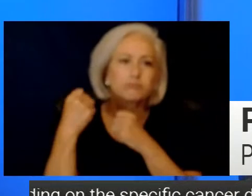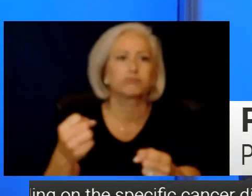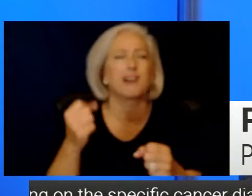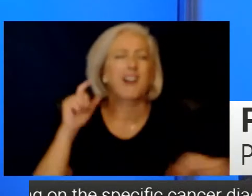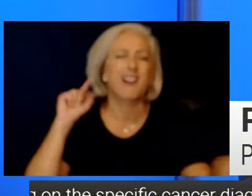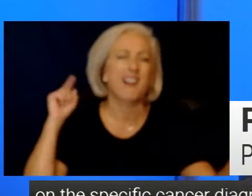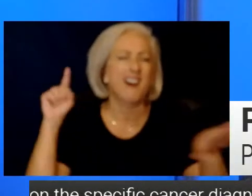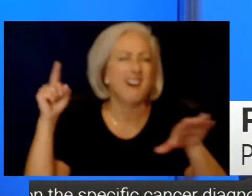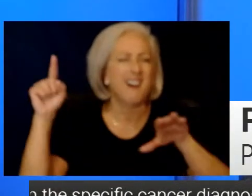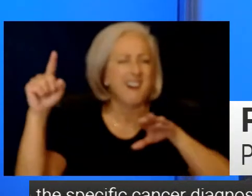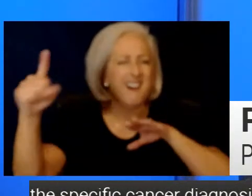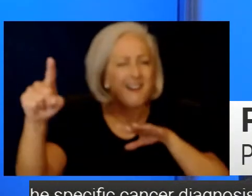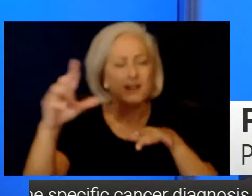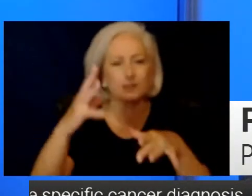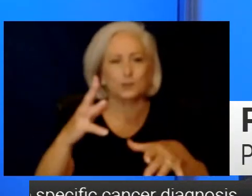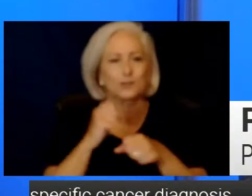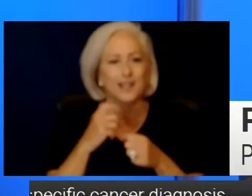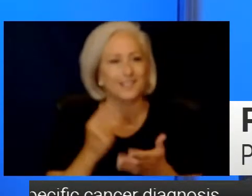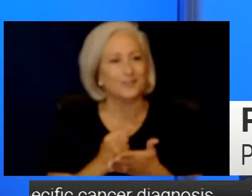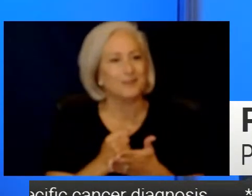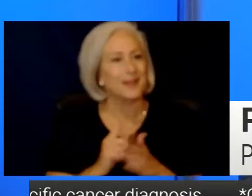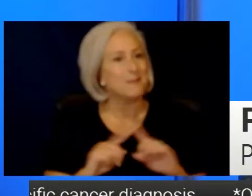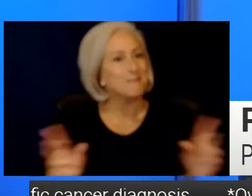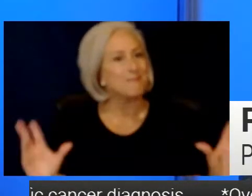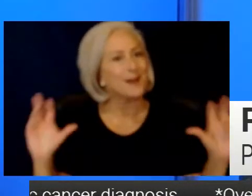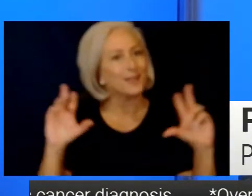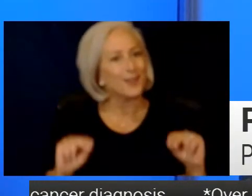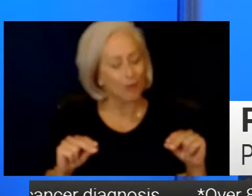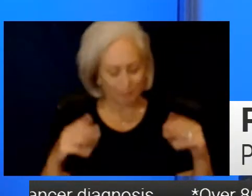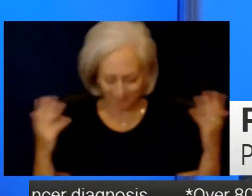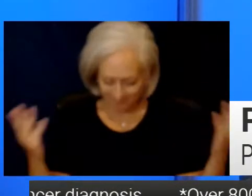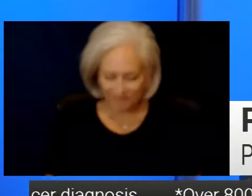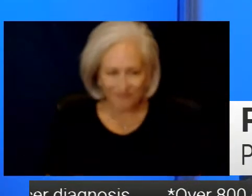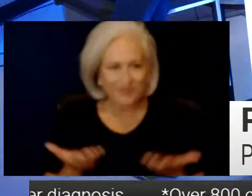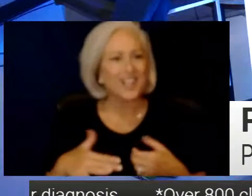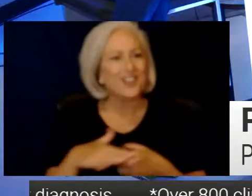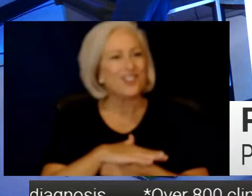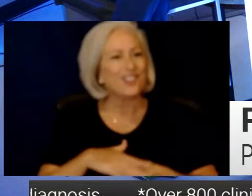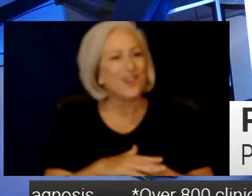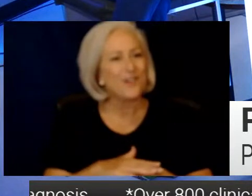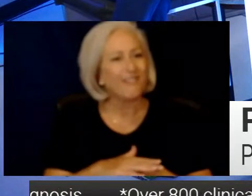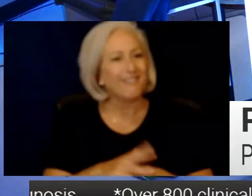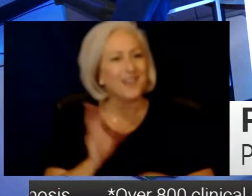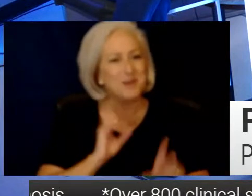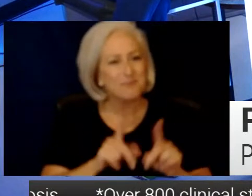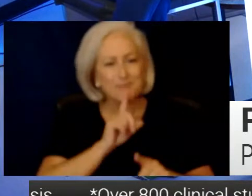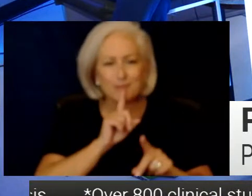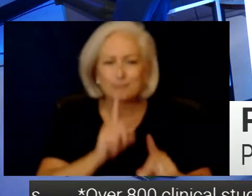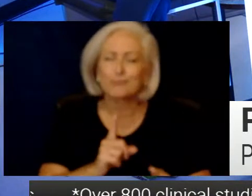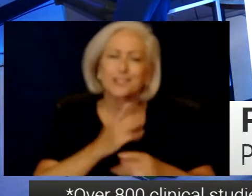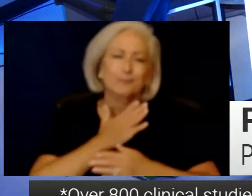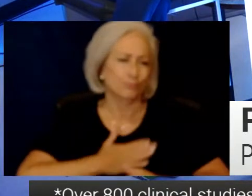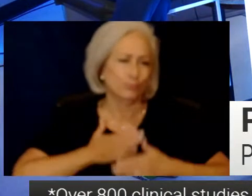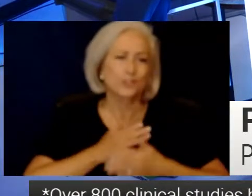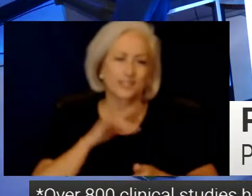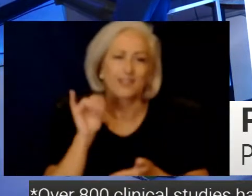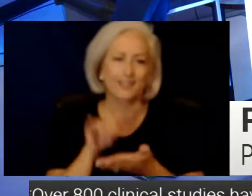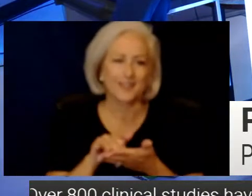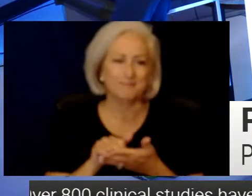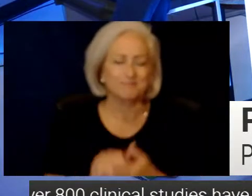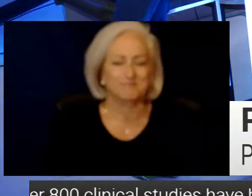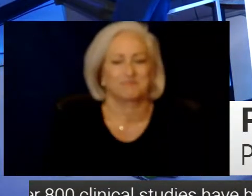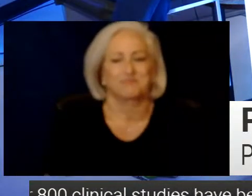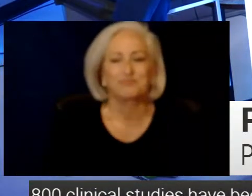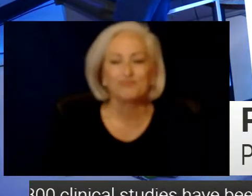these families and patients is huge, and they are so grateful for it. Yeah, I bet they are. So, Darren, there is always